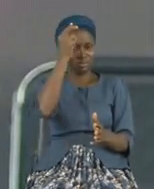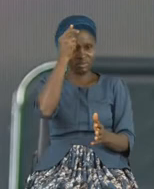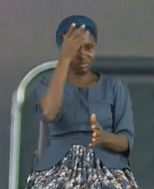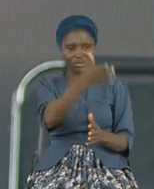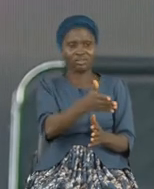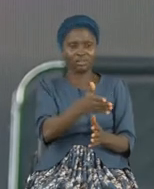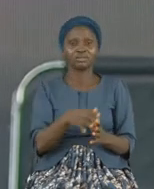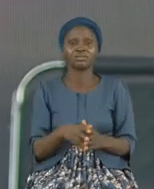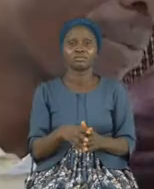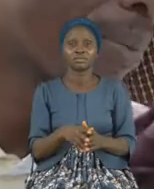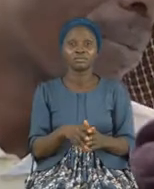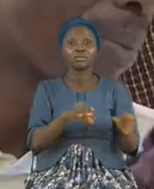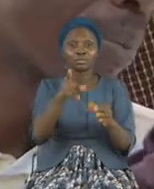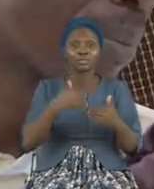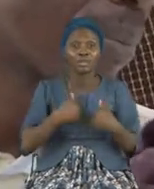Talk now.